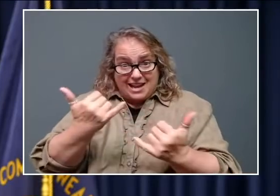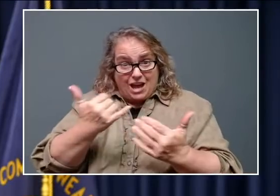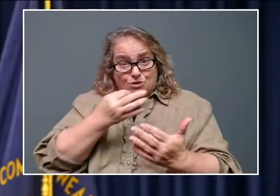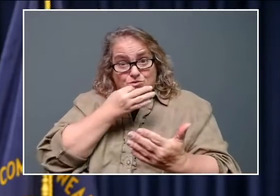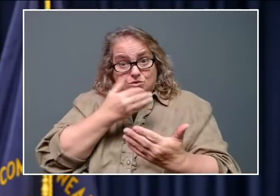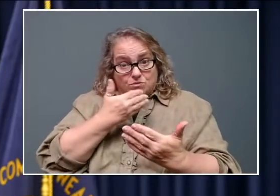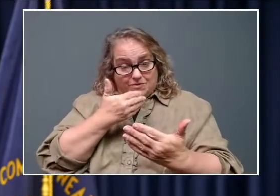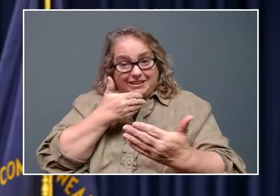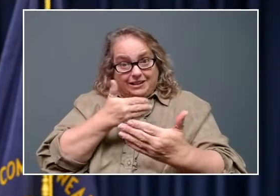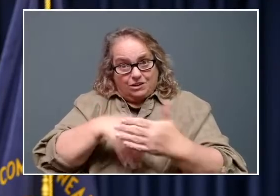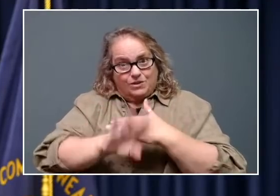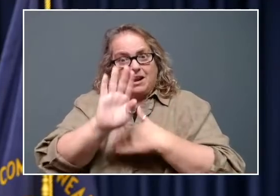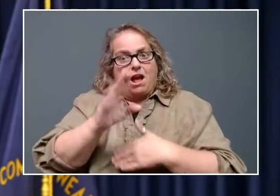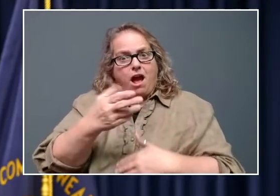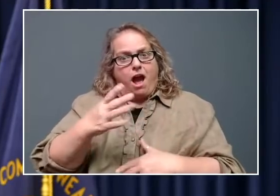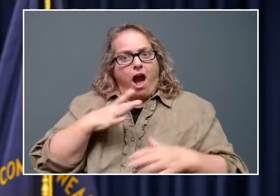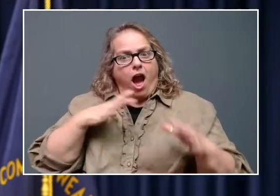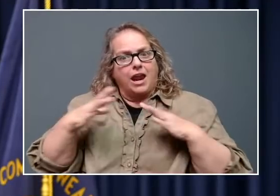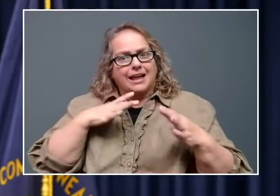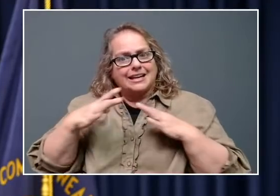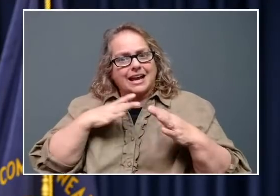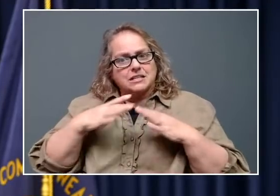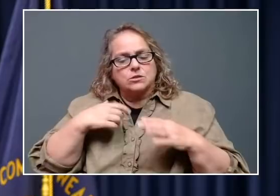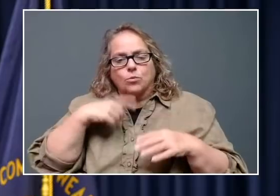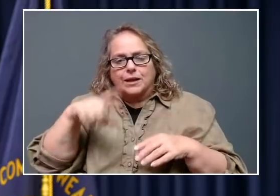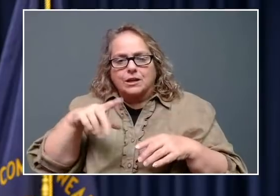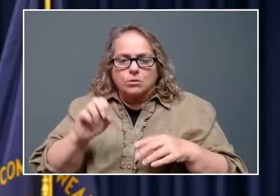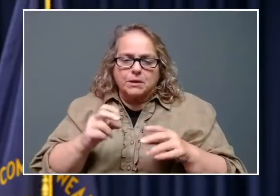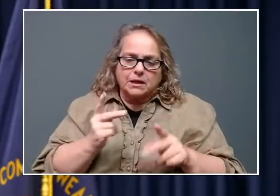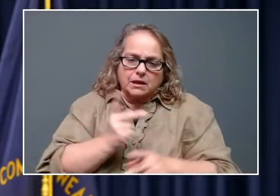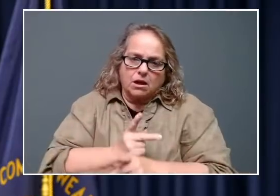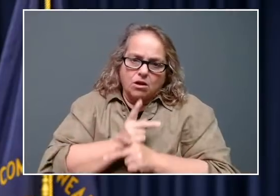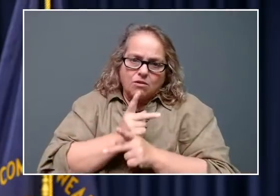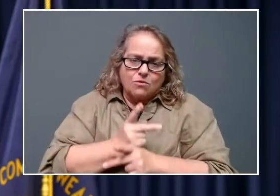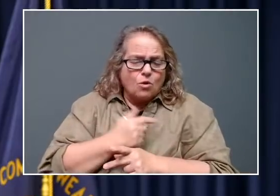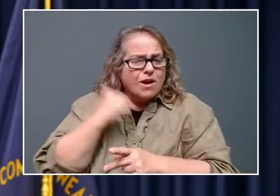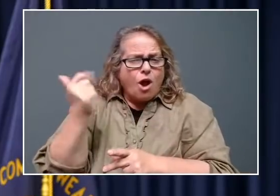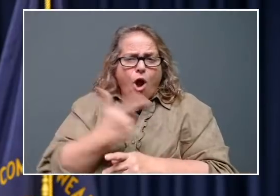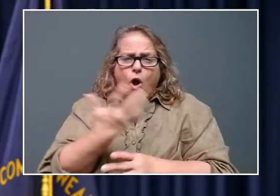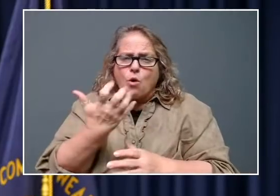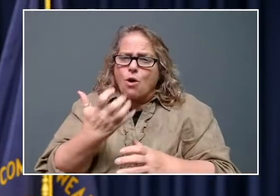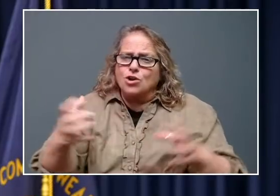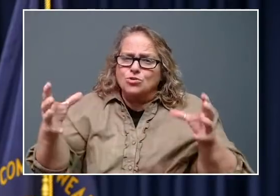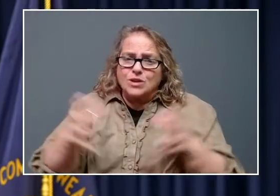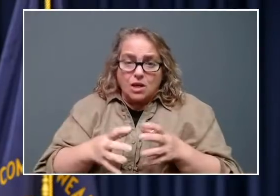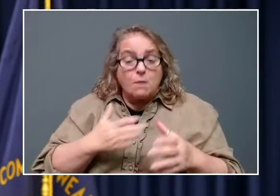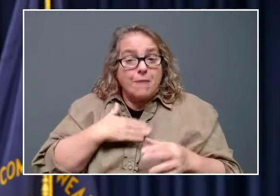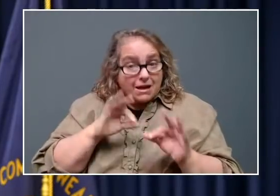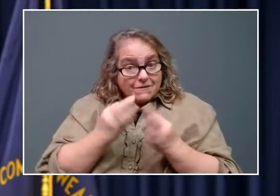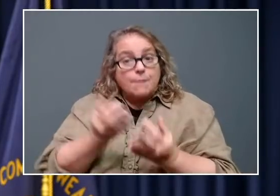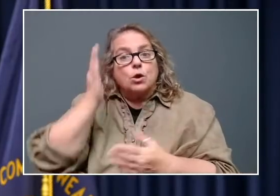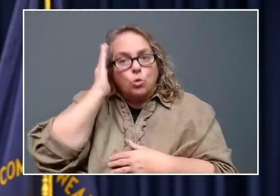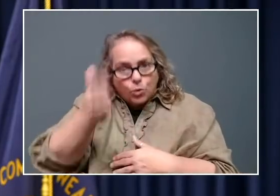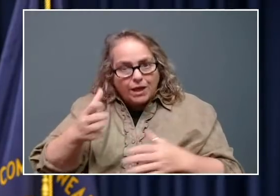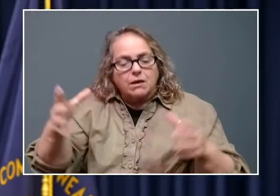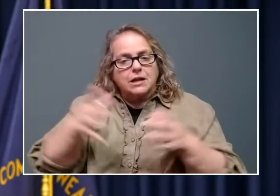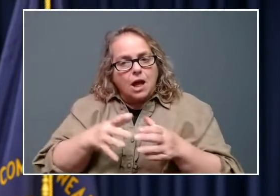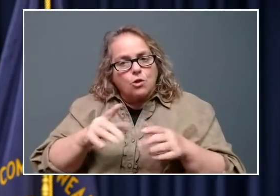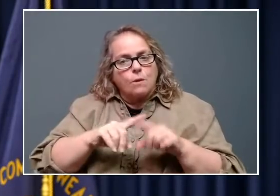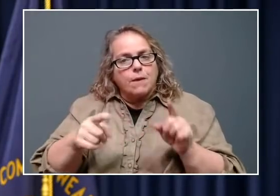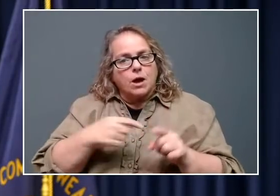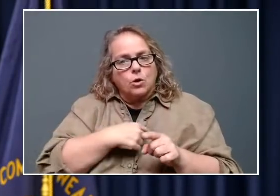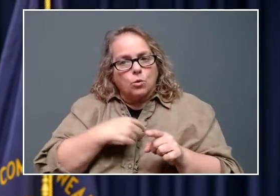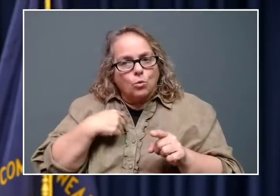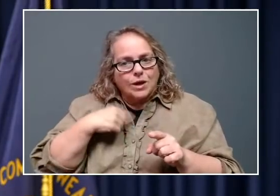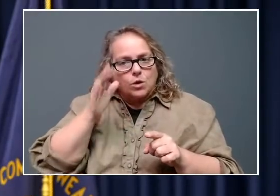careful. This is a time that we all want to get together. My family is going to get together, but we are going to do it safely. So